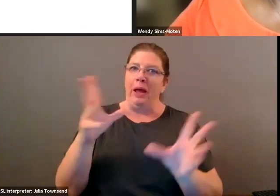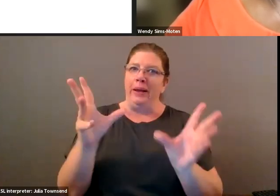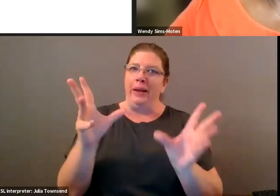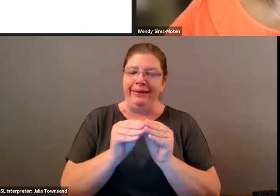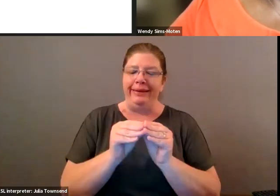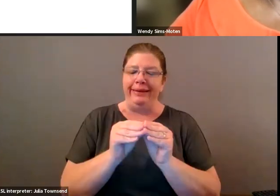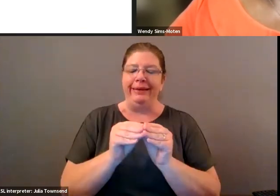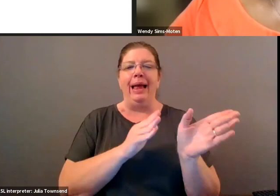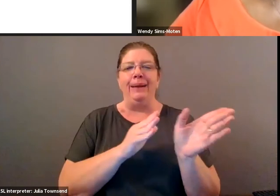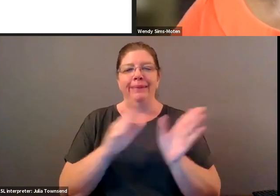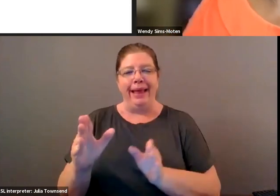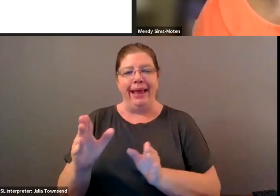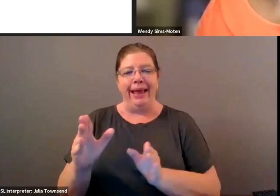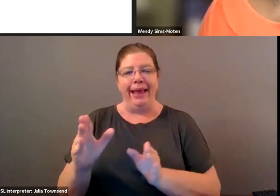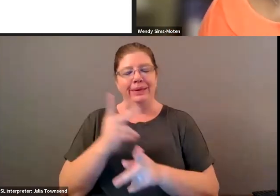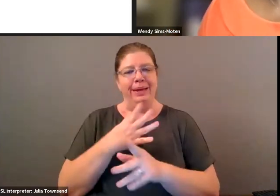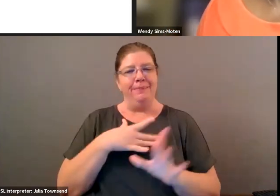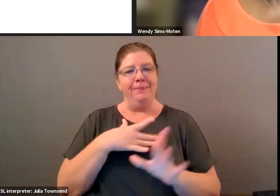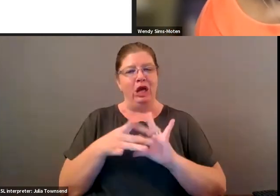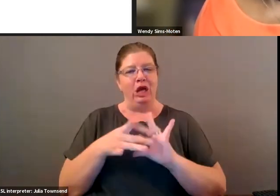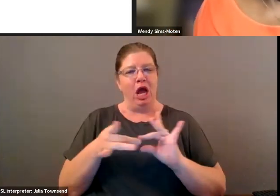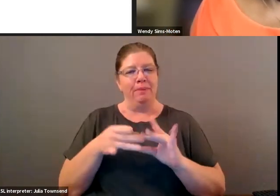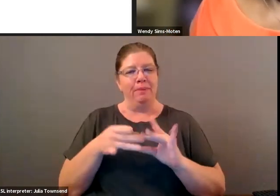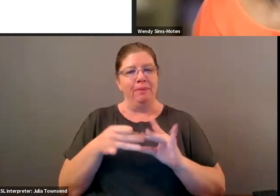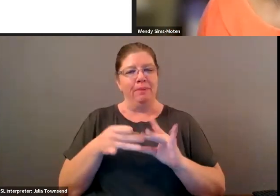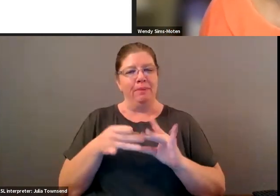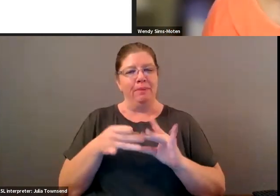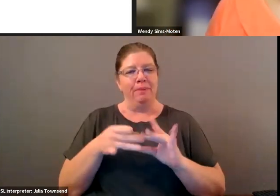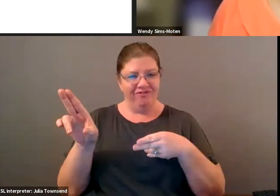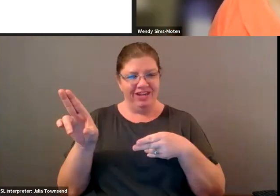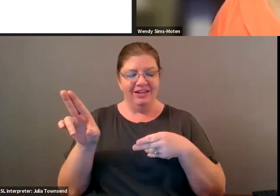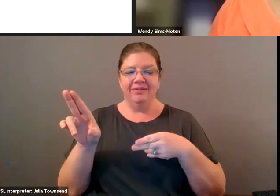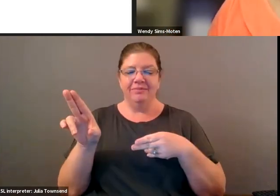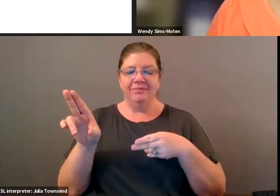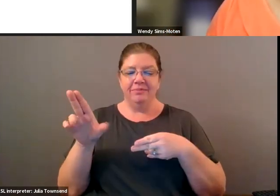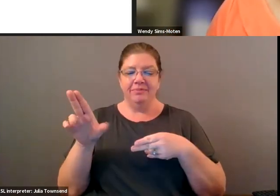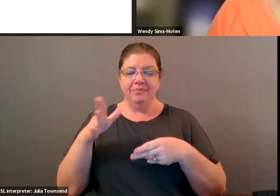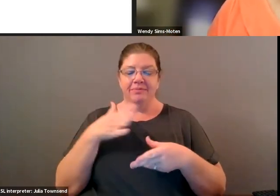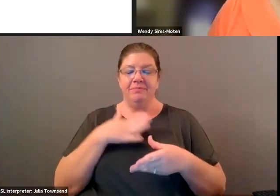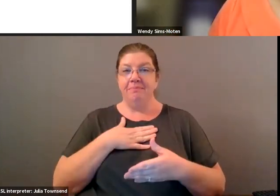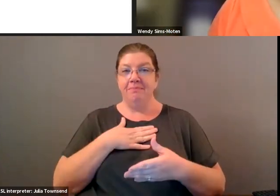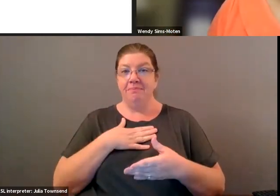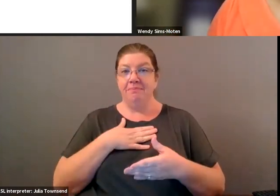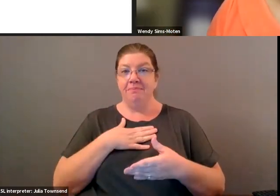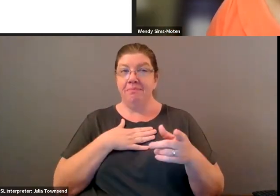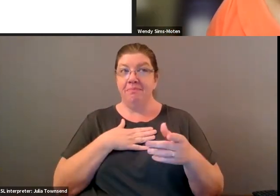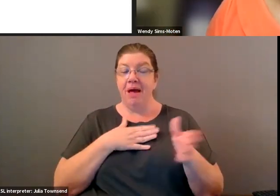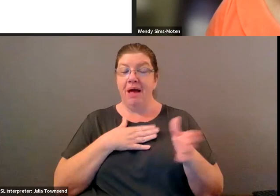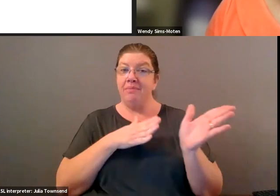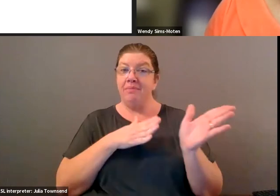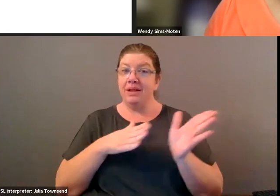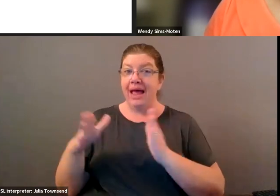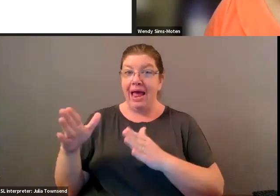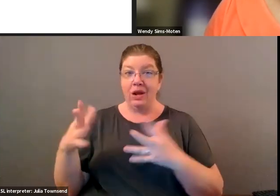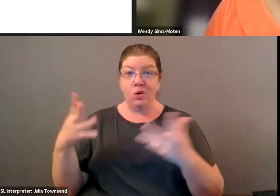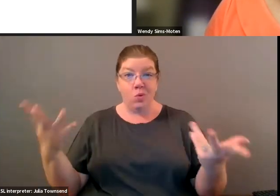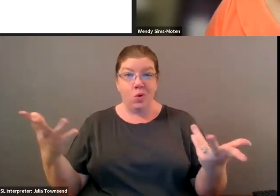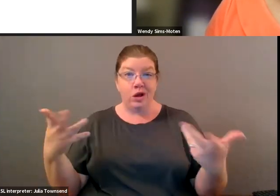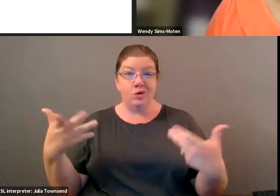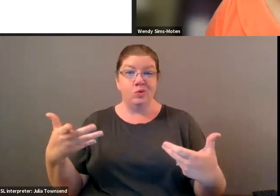keep my comments brief. My intentions are to